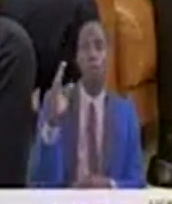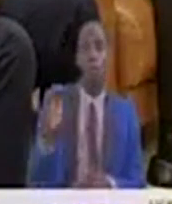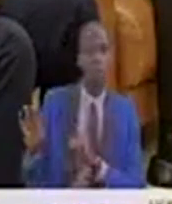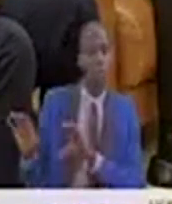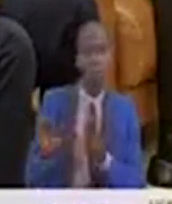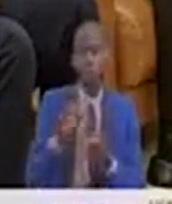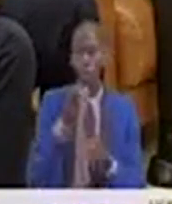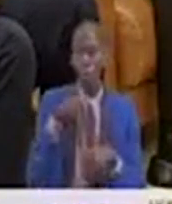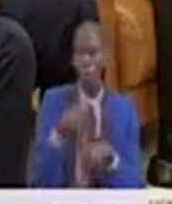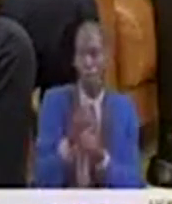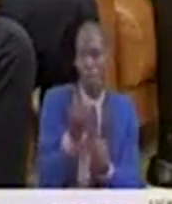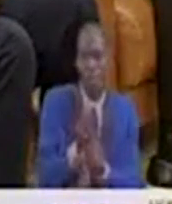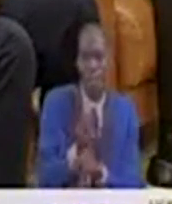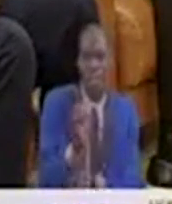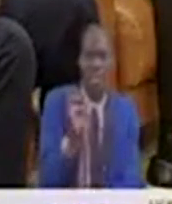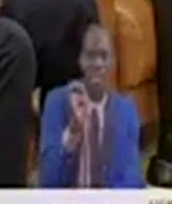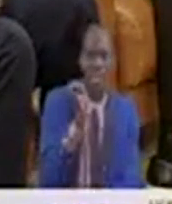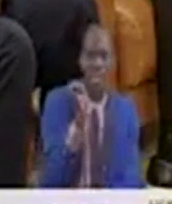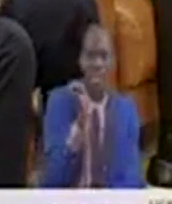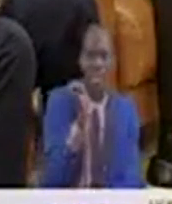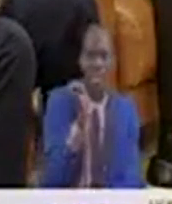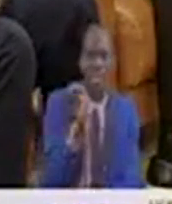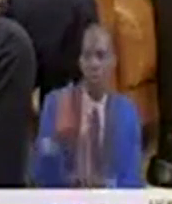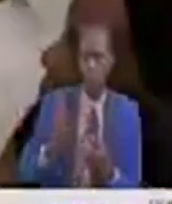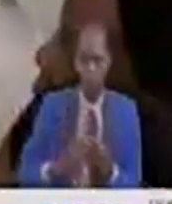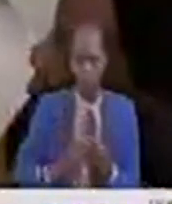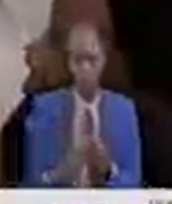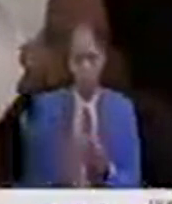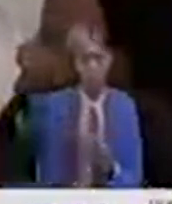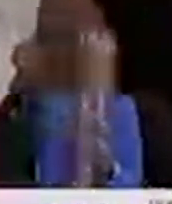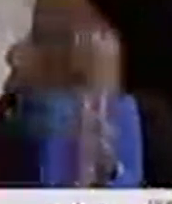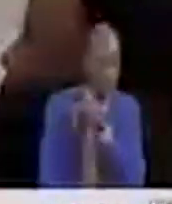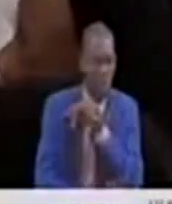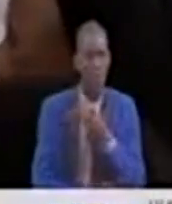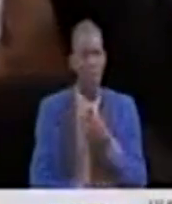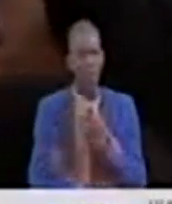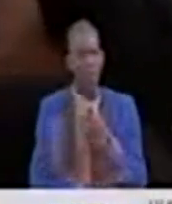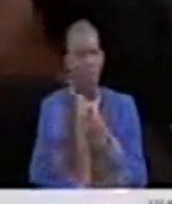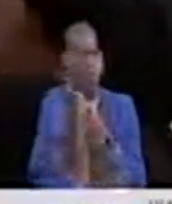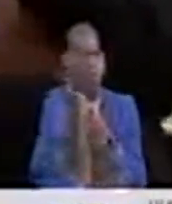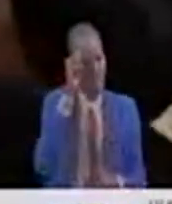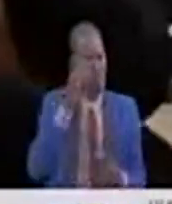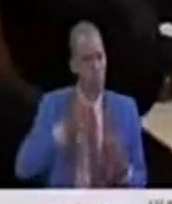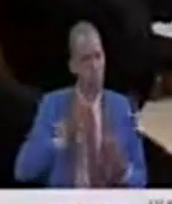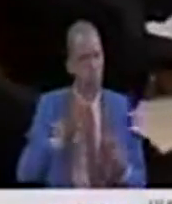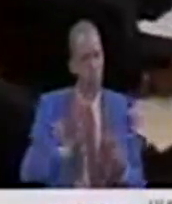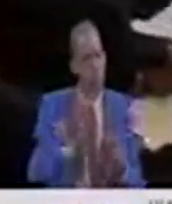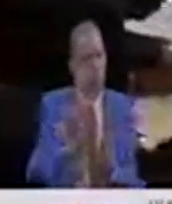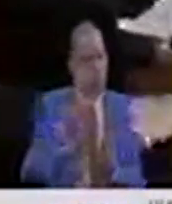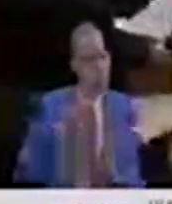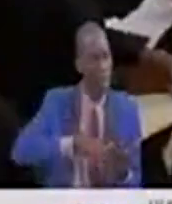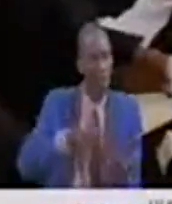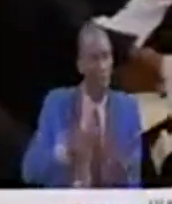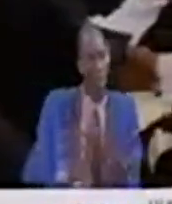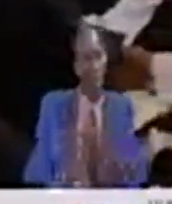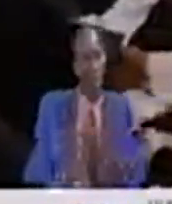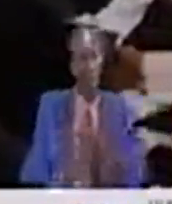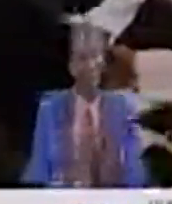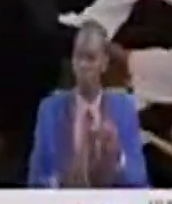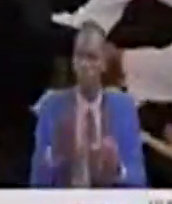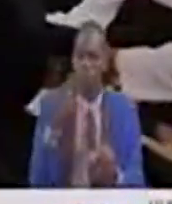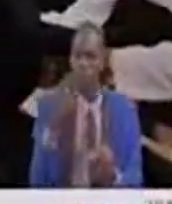her the wife of Adam so that he can fall. No, I will make him and